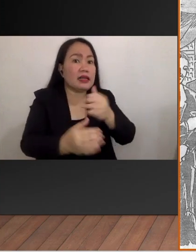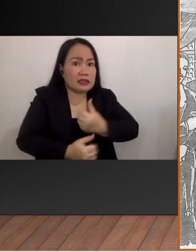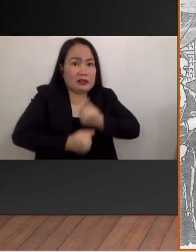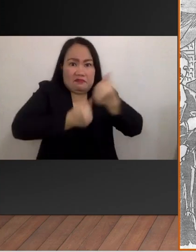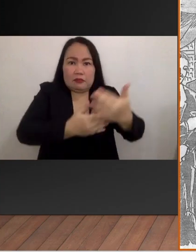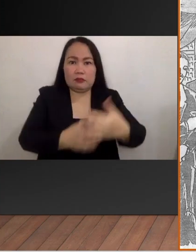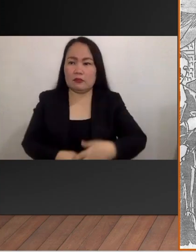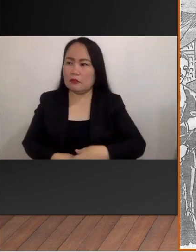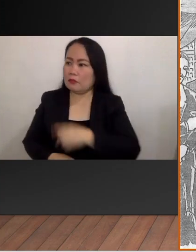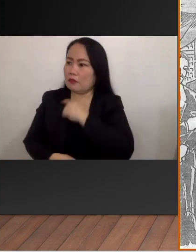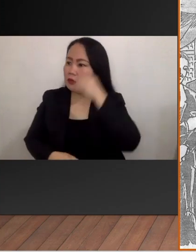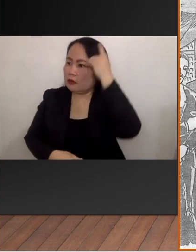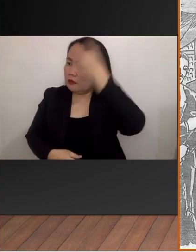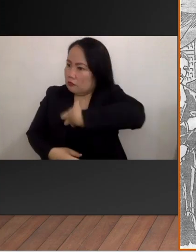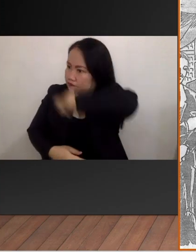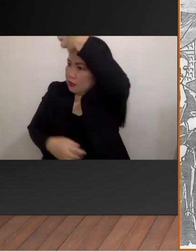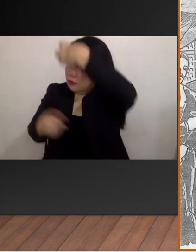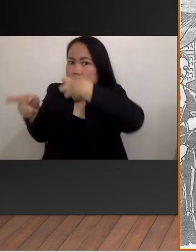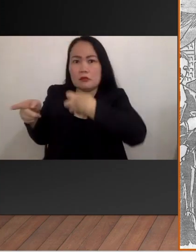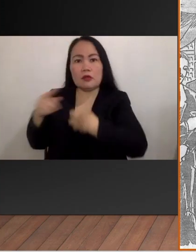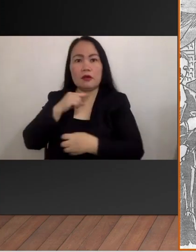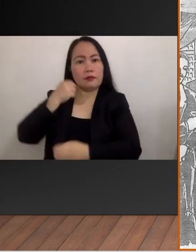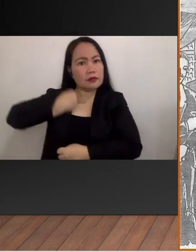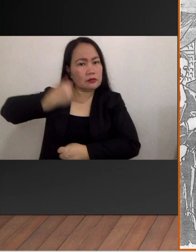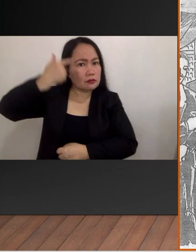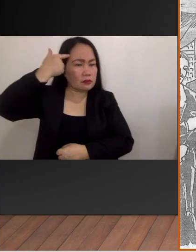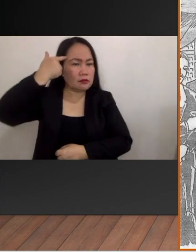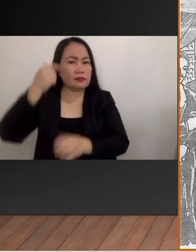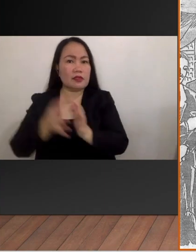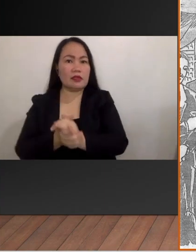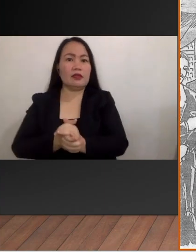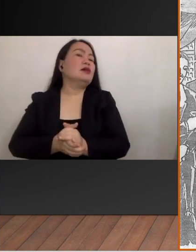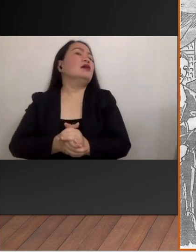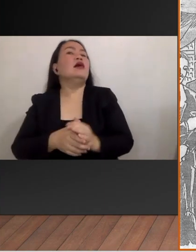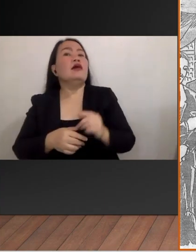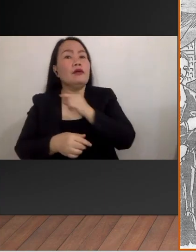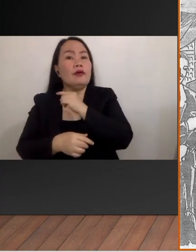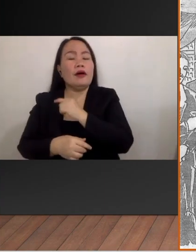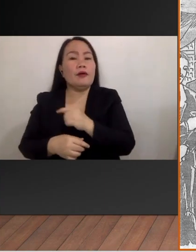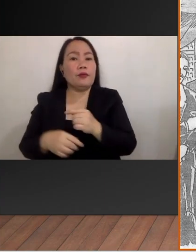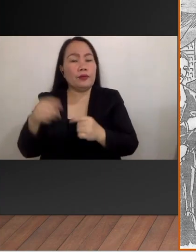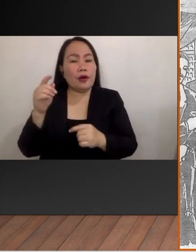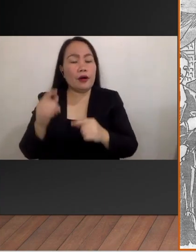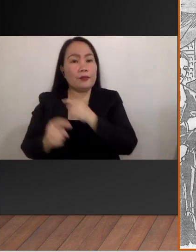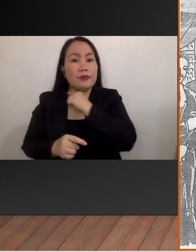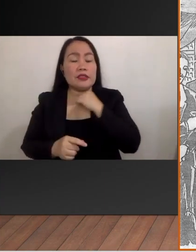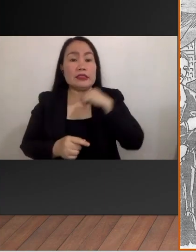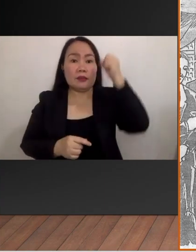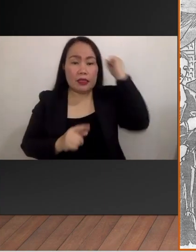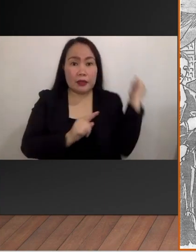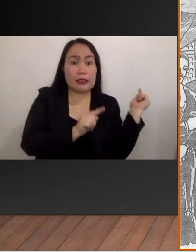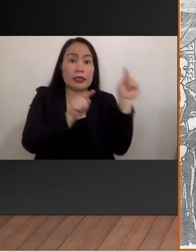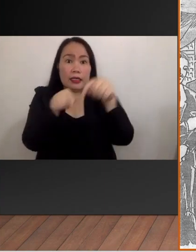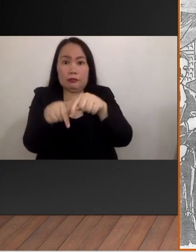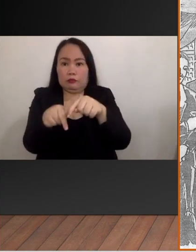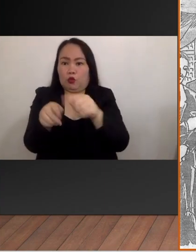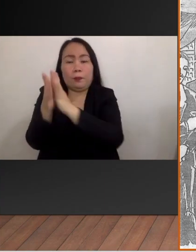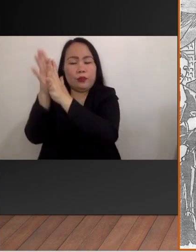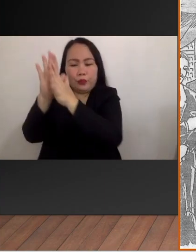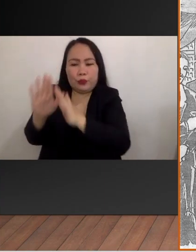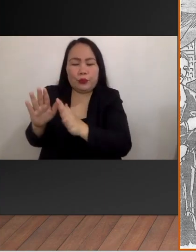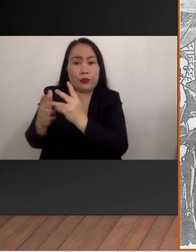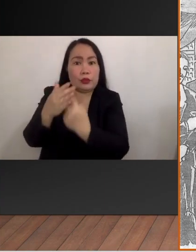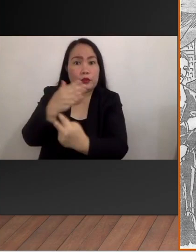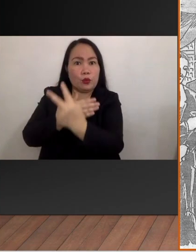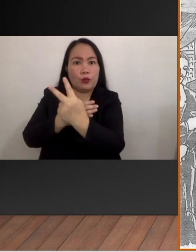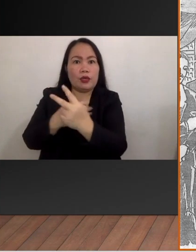angry because of what the lieutenant said. Father Sibayla came to calm the fellow friar.